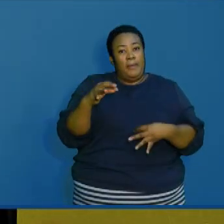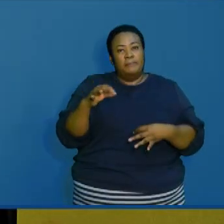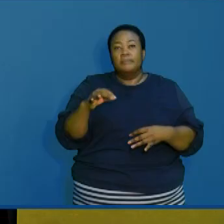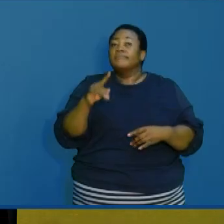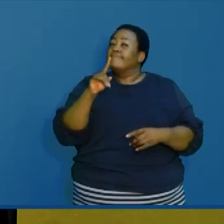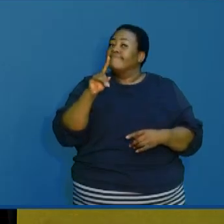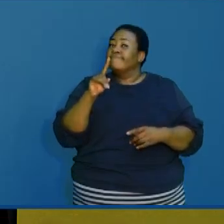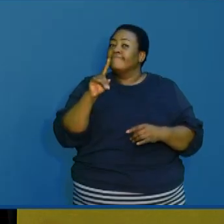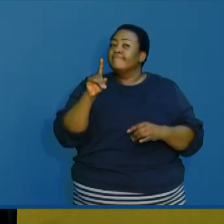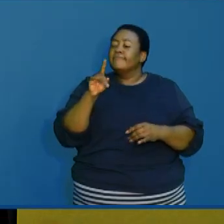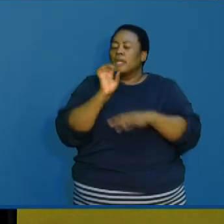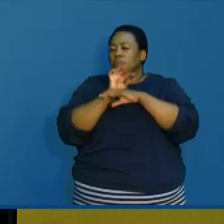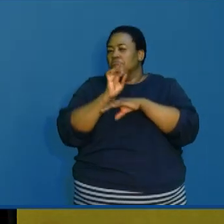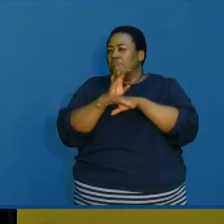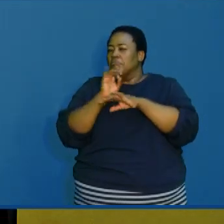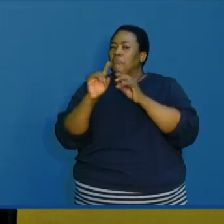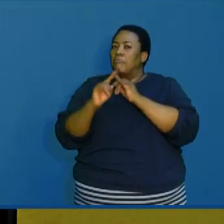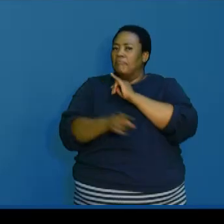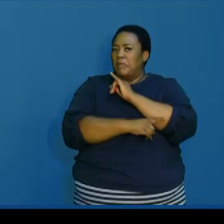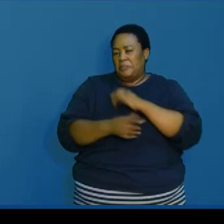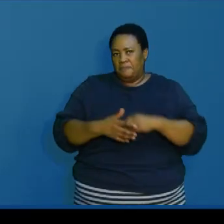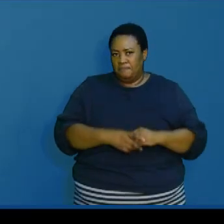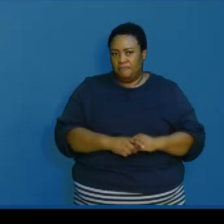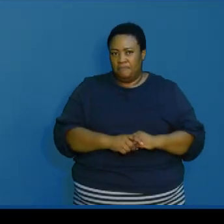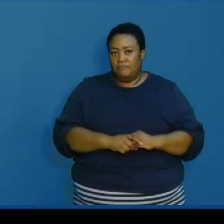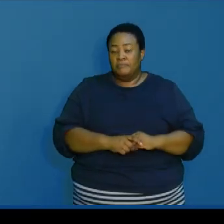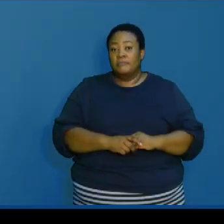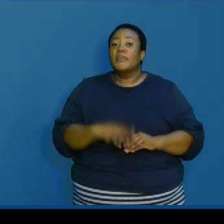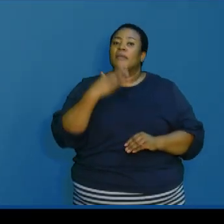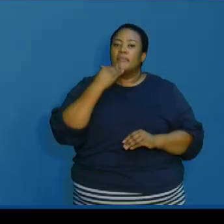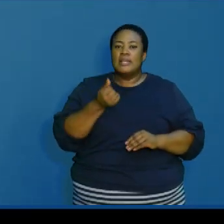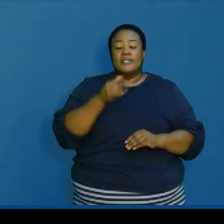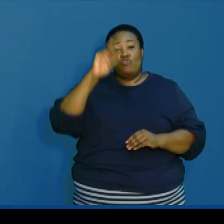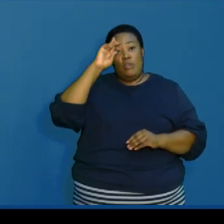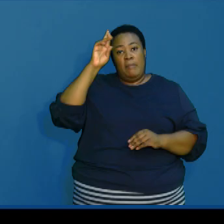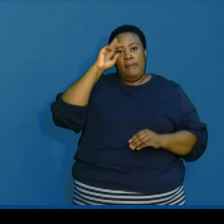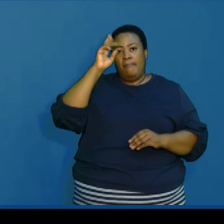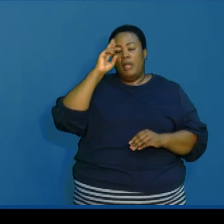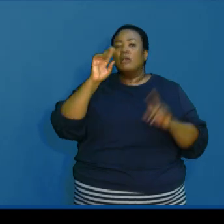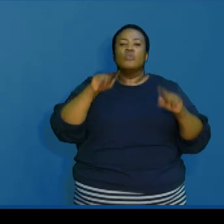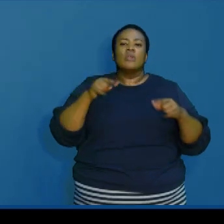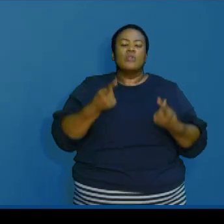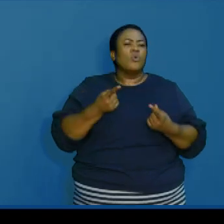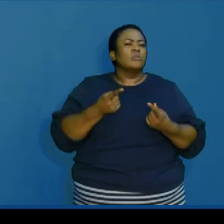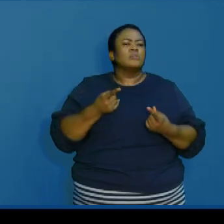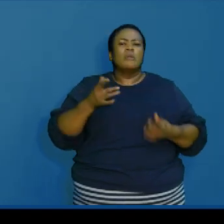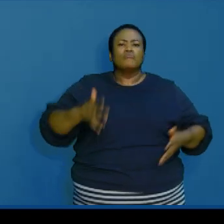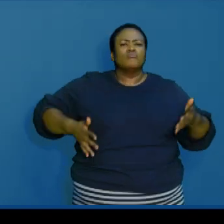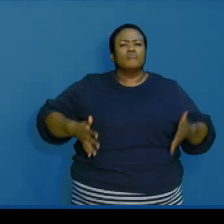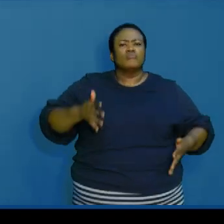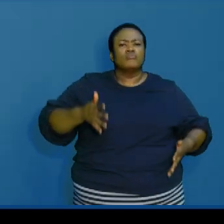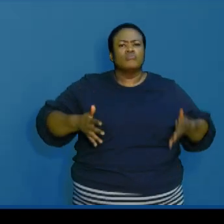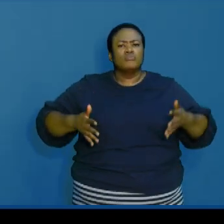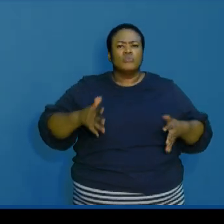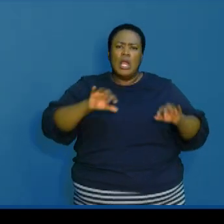I would like to give you some pointers. Please remember, you cannot go into your paper 2 exam if you have